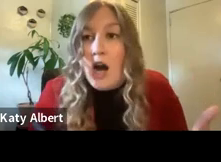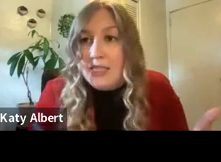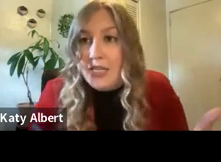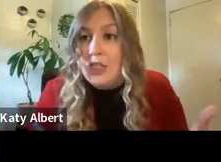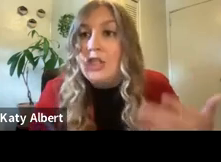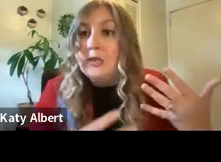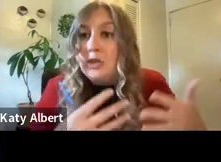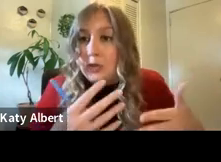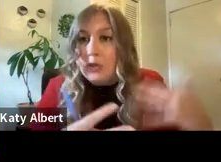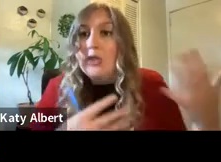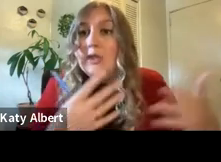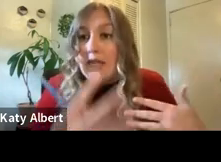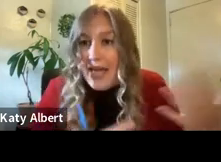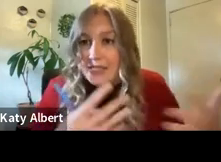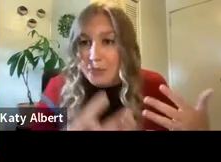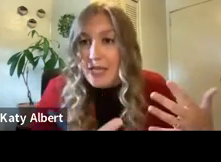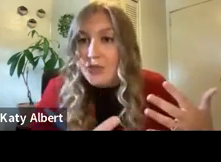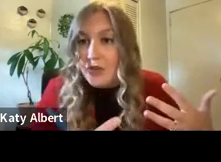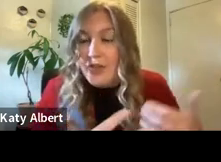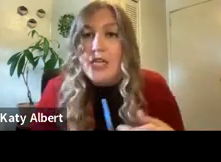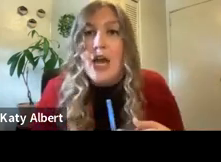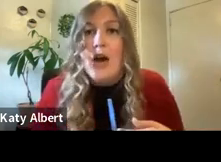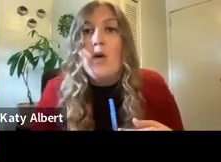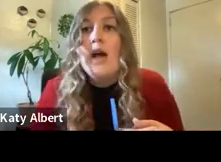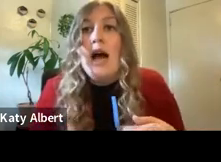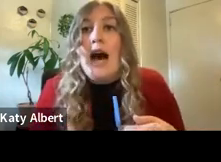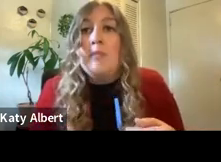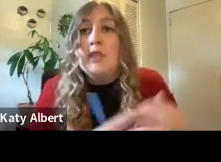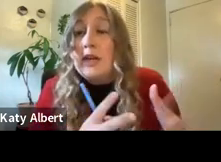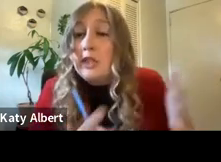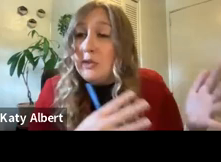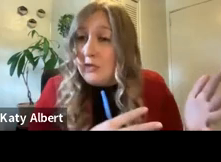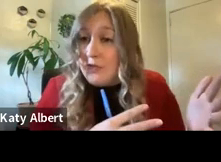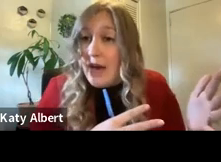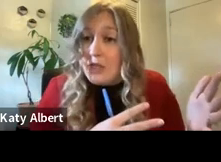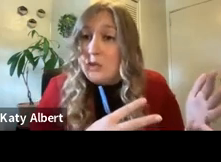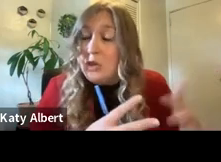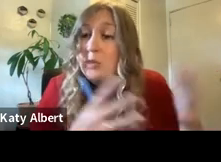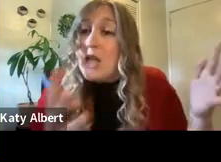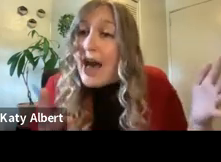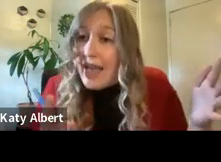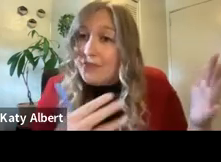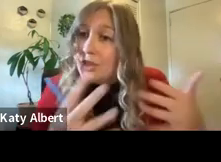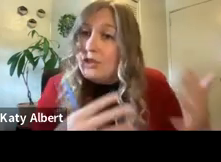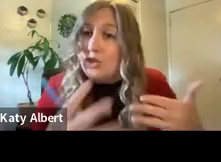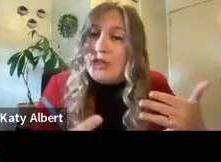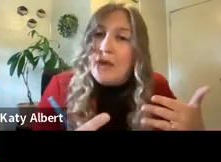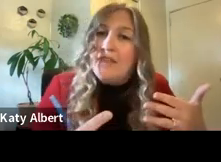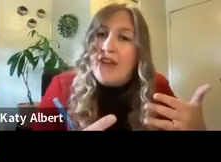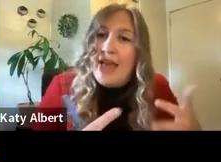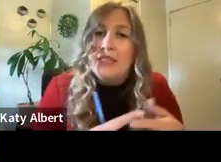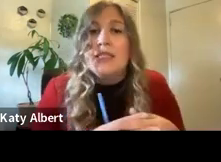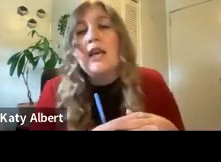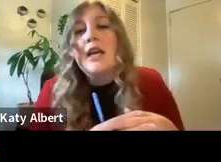uploading content to YouTube, using that as a place for video. You could use YouTube Live to